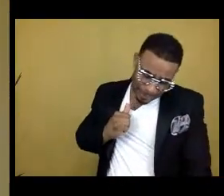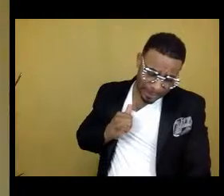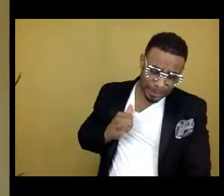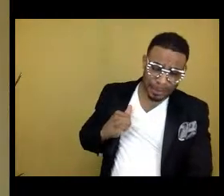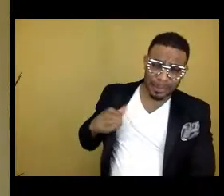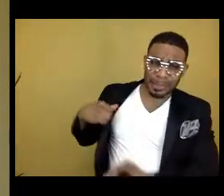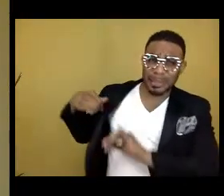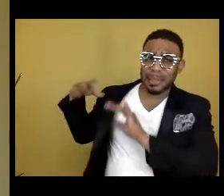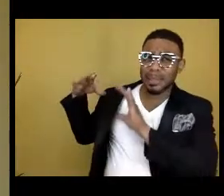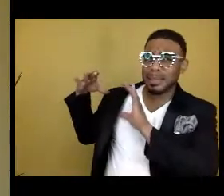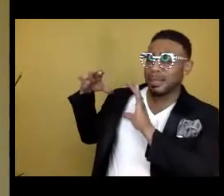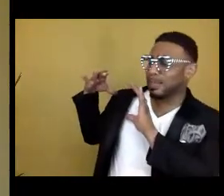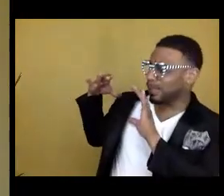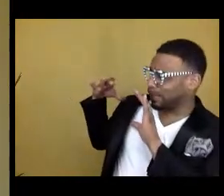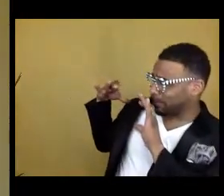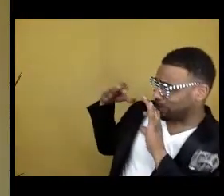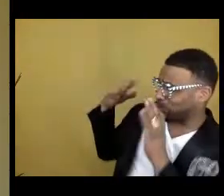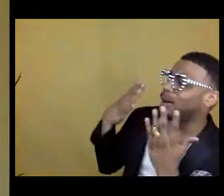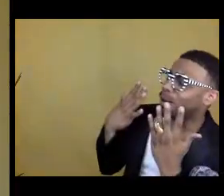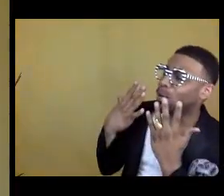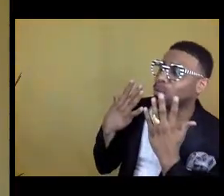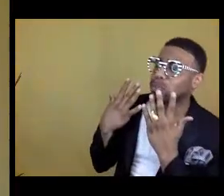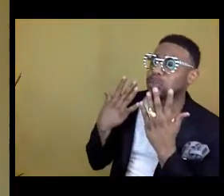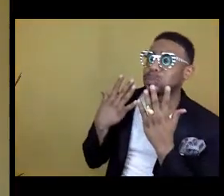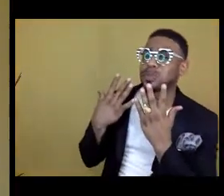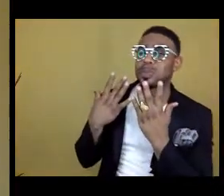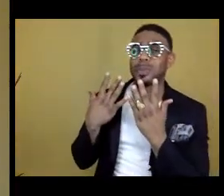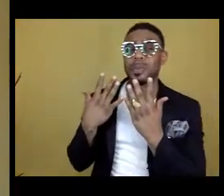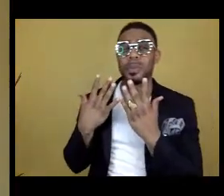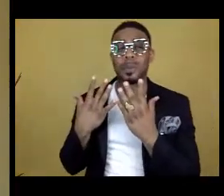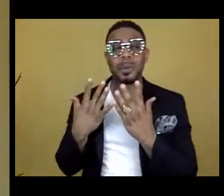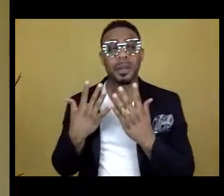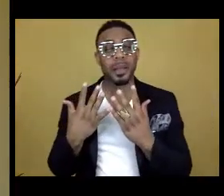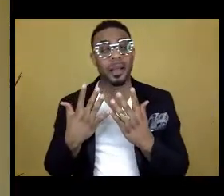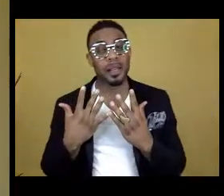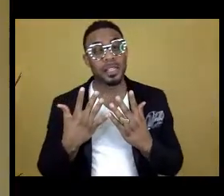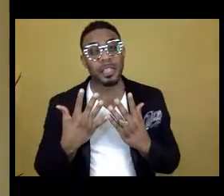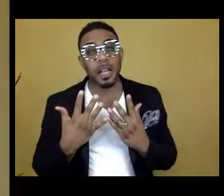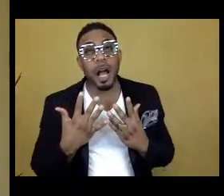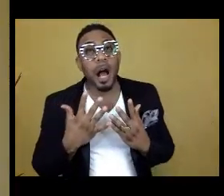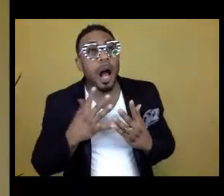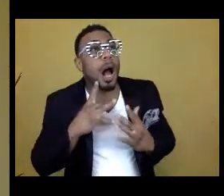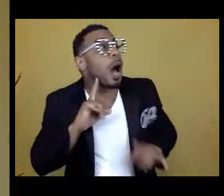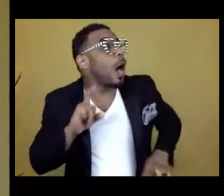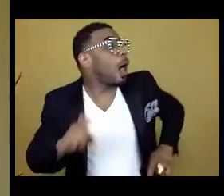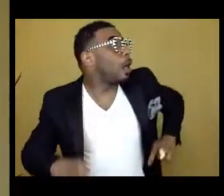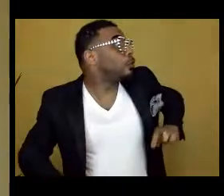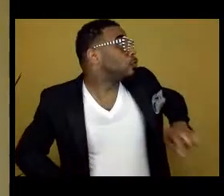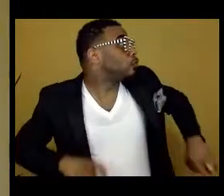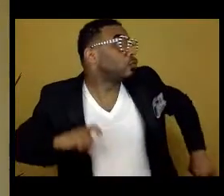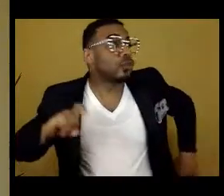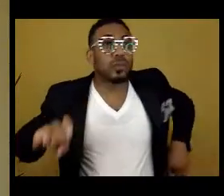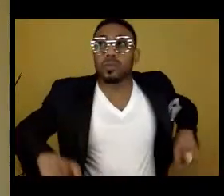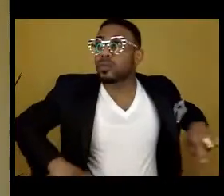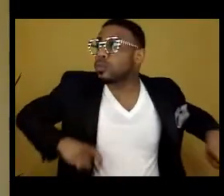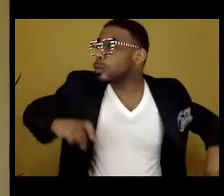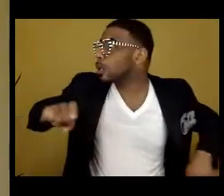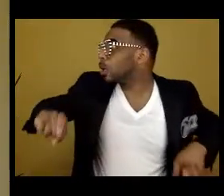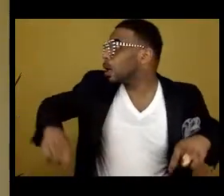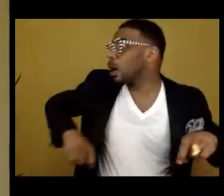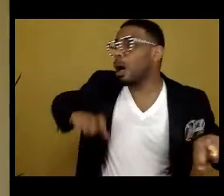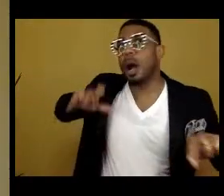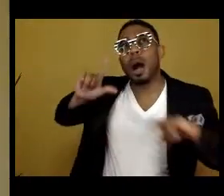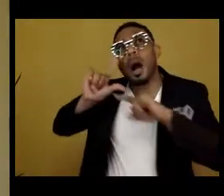bear with unbearable sorrow, and to run where